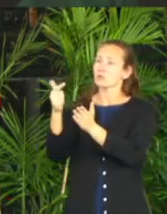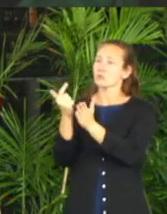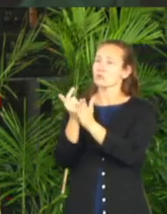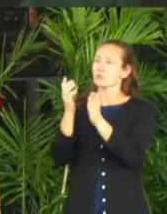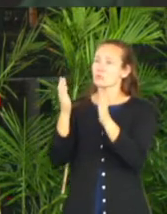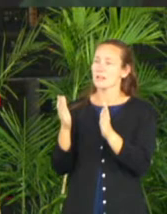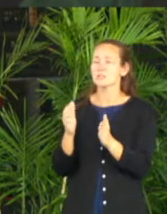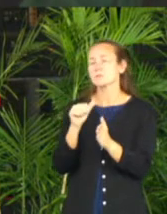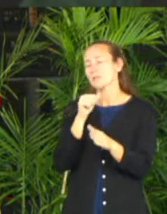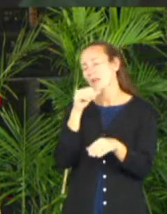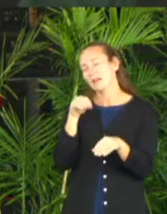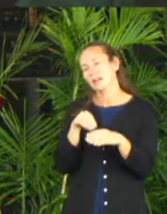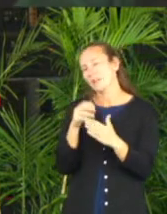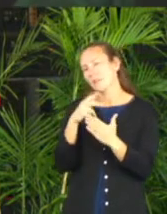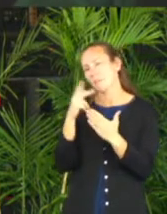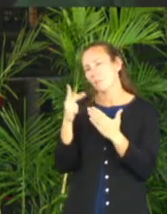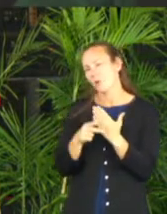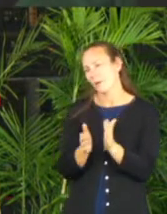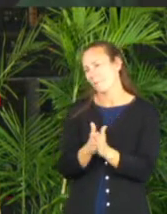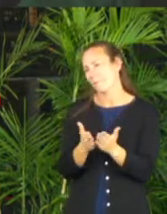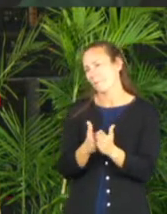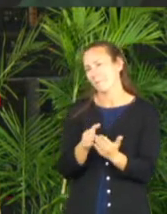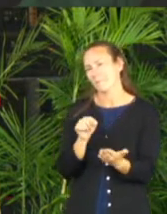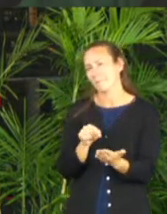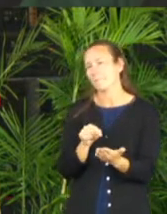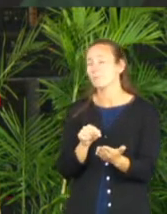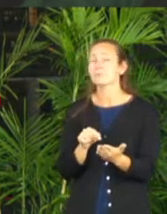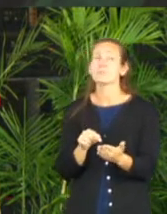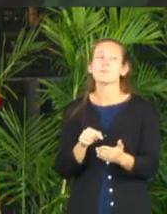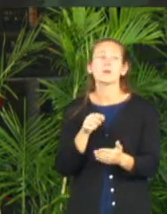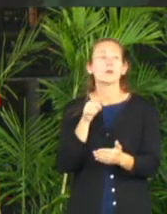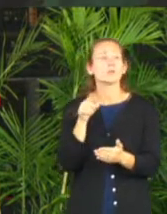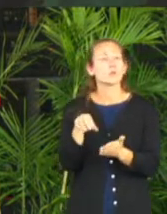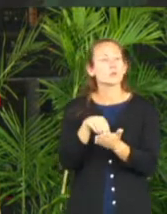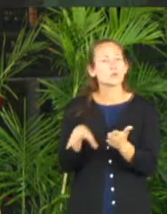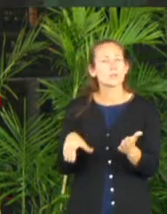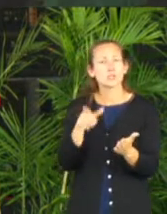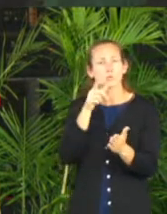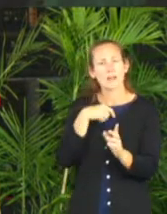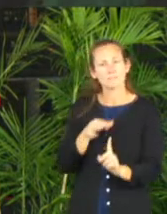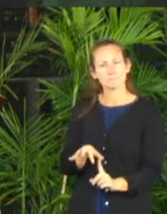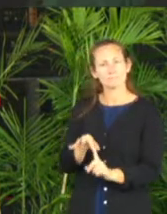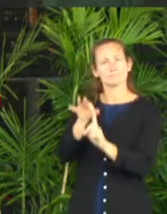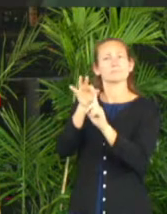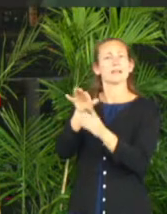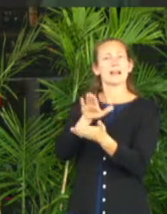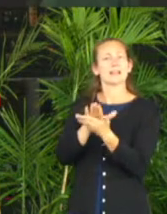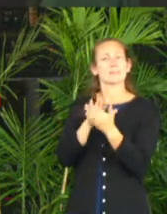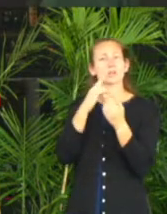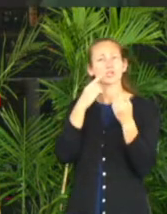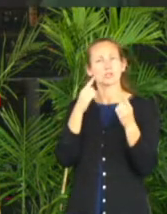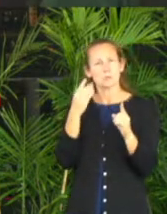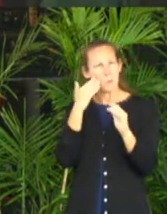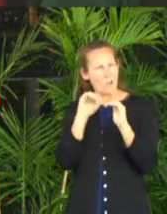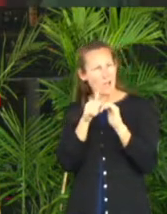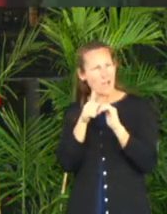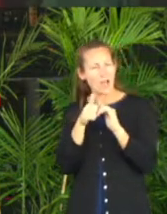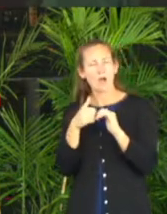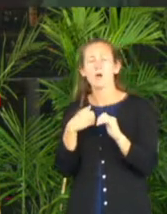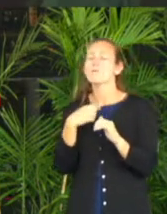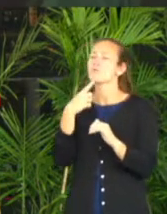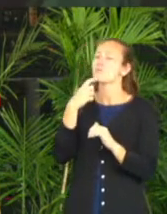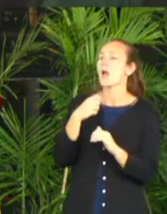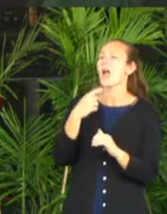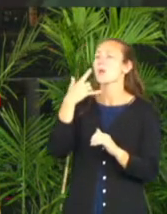printed program. Those students who have distinguished themselves with exceptional academic achievement today wear the red and gold honors